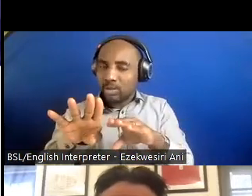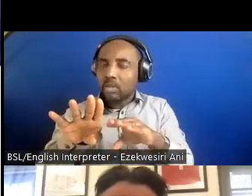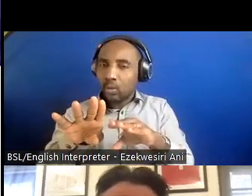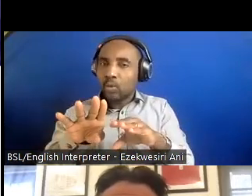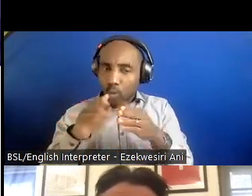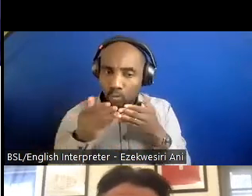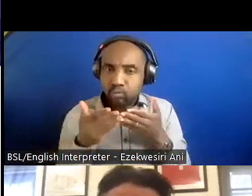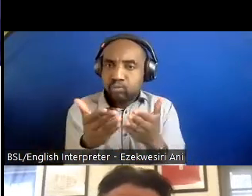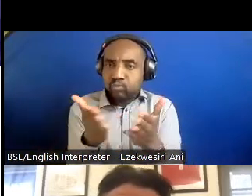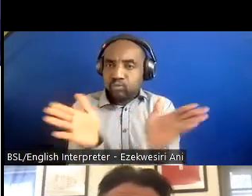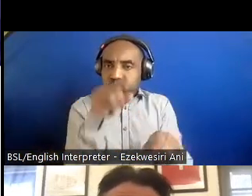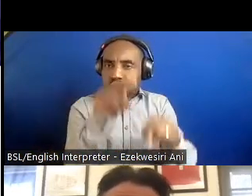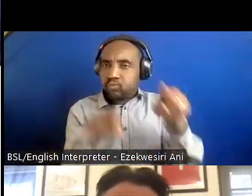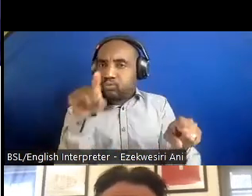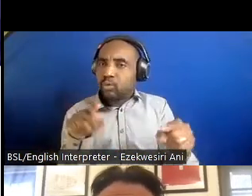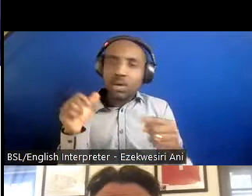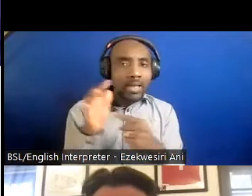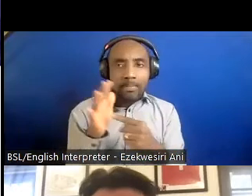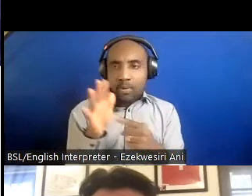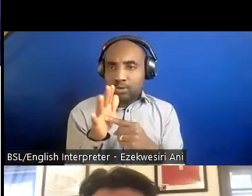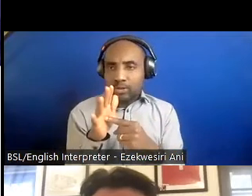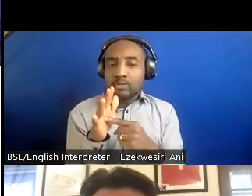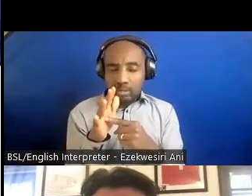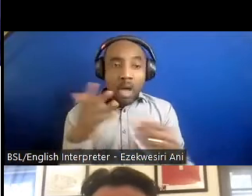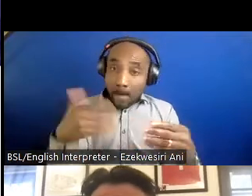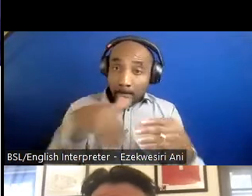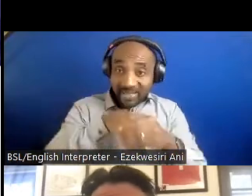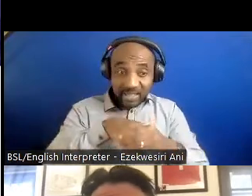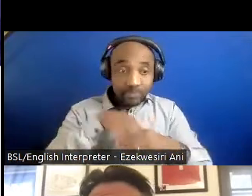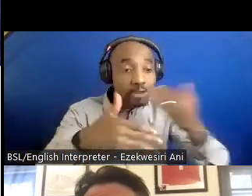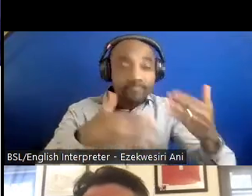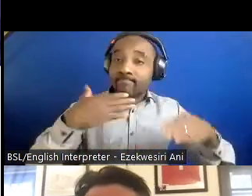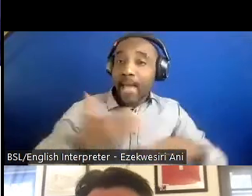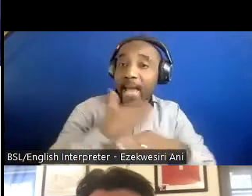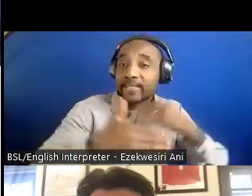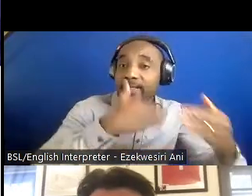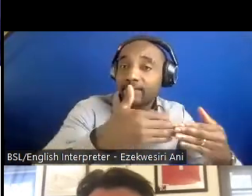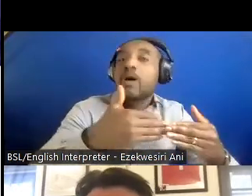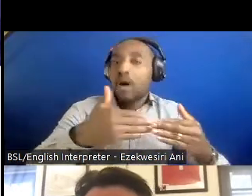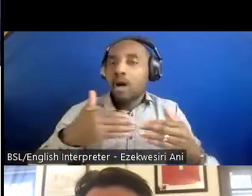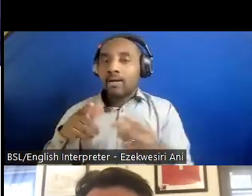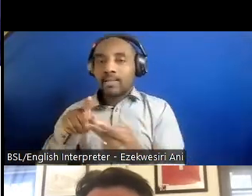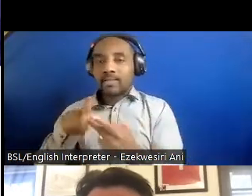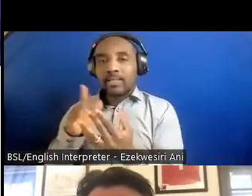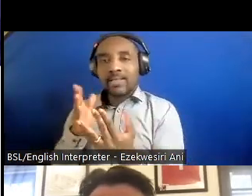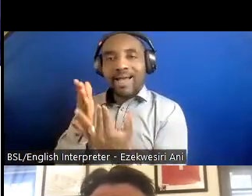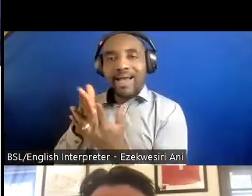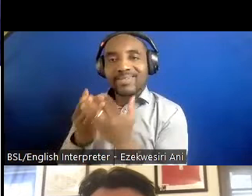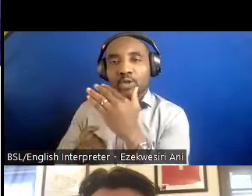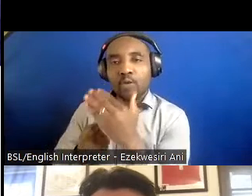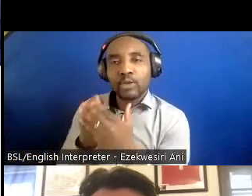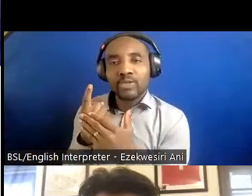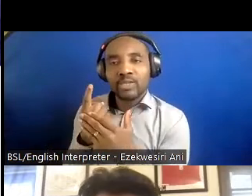to ensure that alongside driving participation, we're also increasing access and opportunity to the